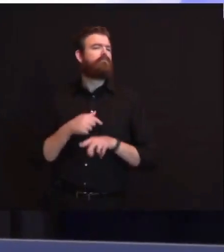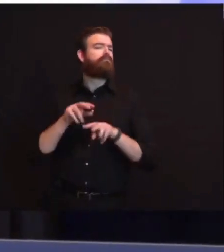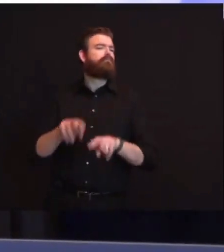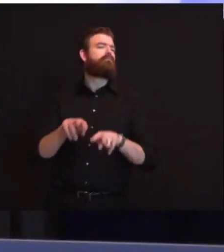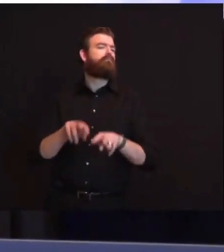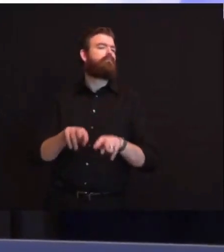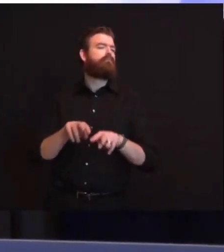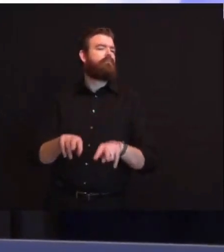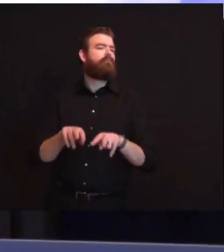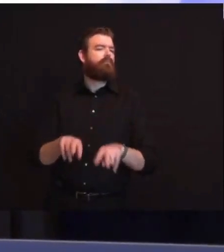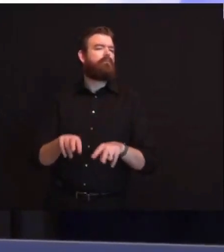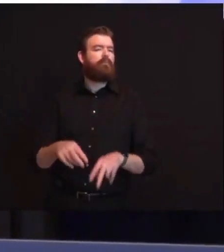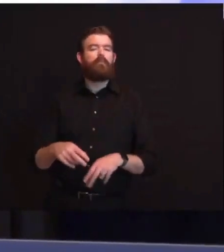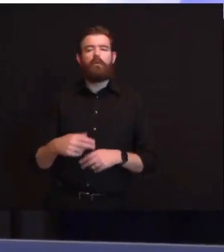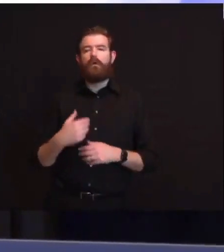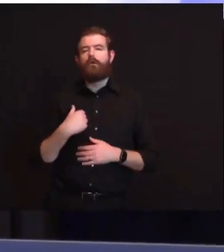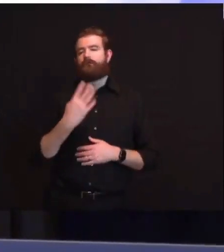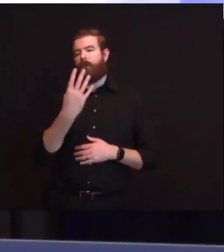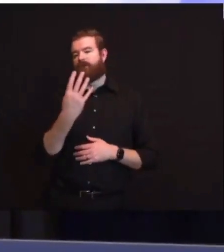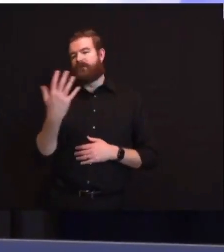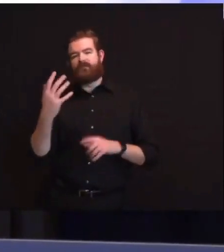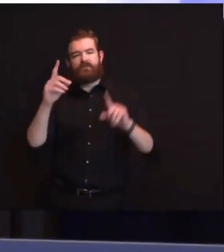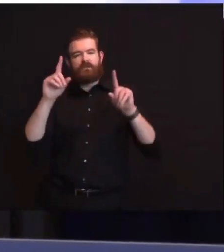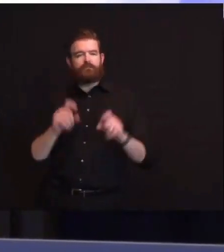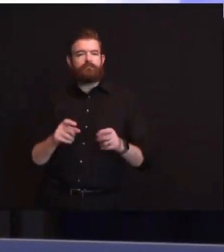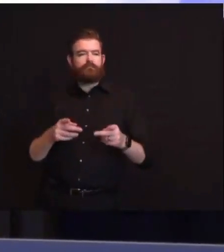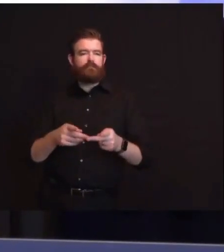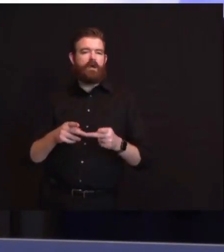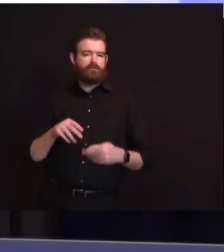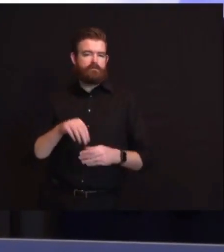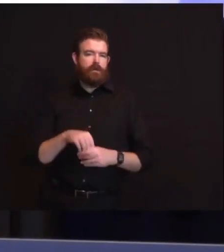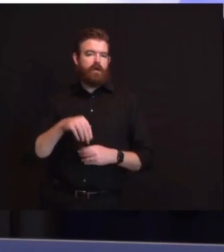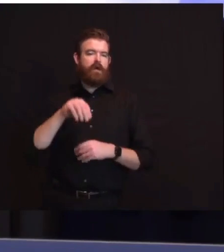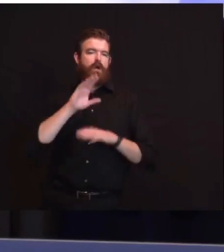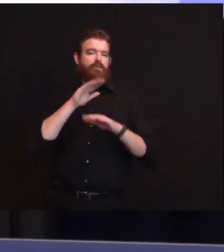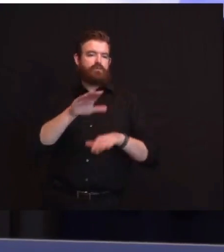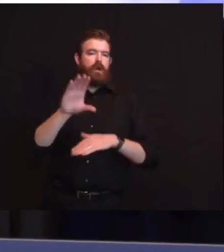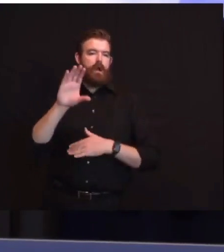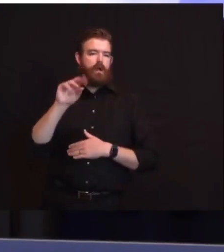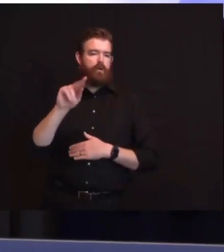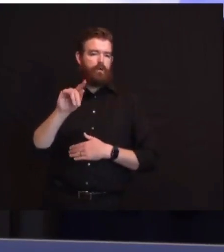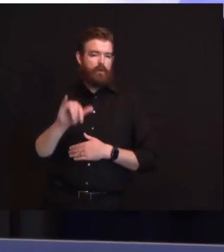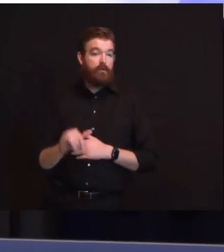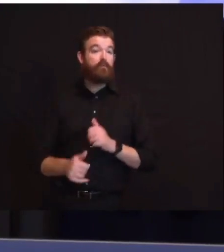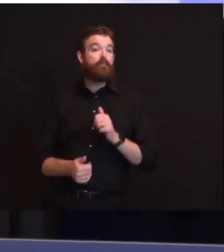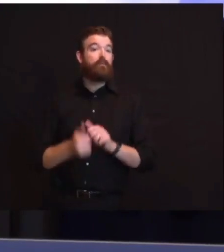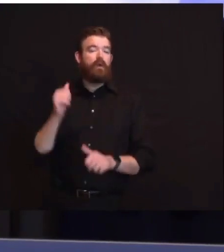now active in and around Ocean, primarily in Lakewood.